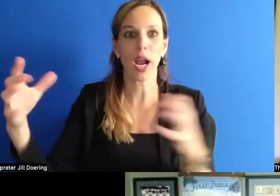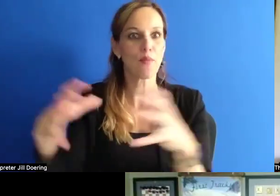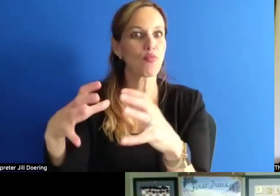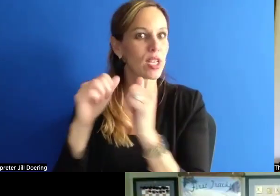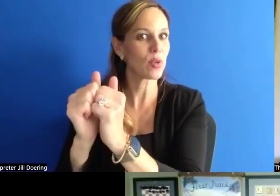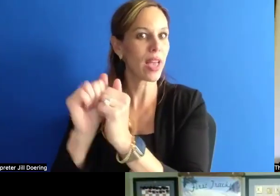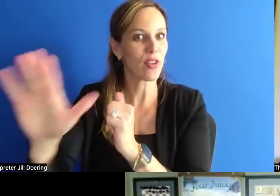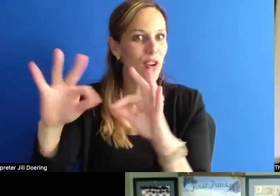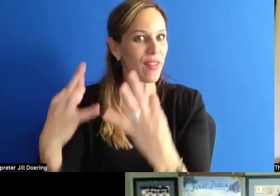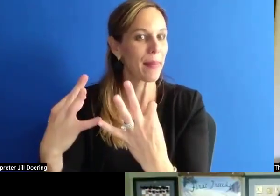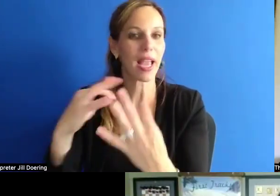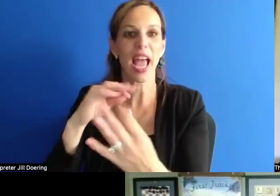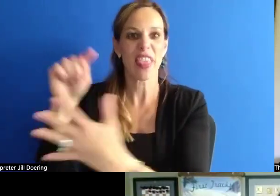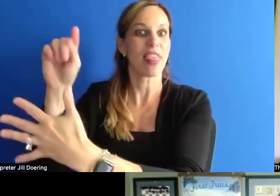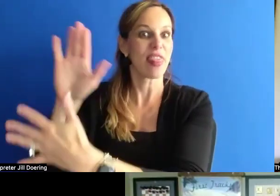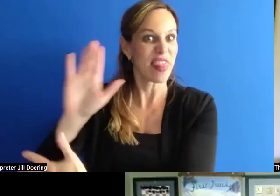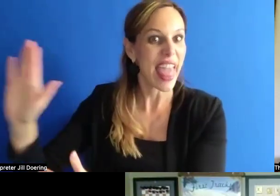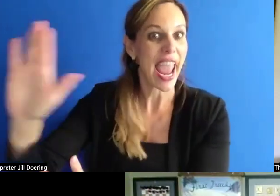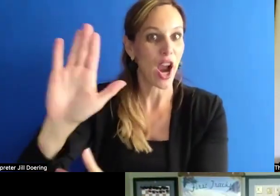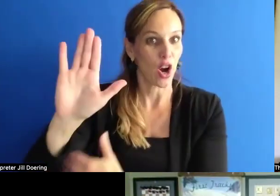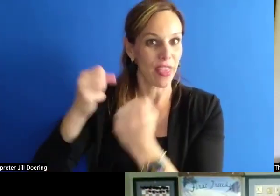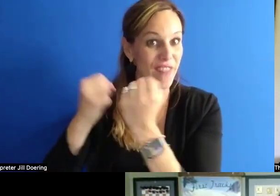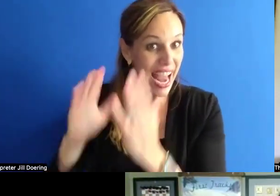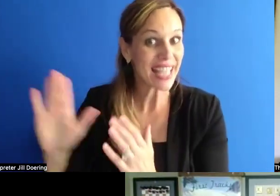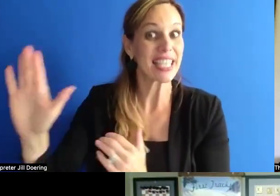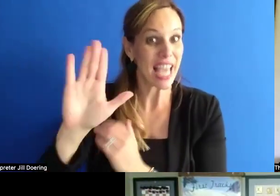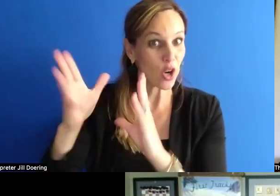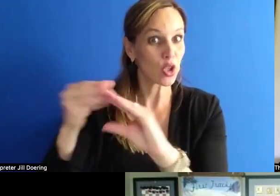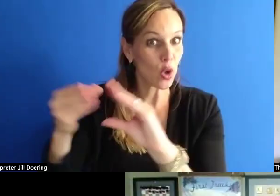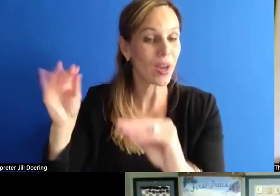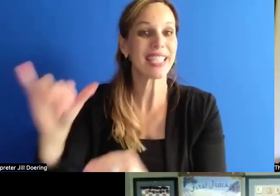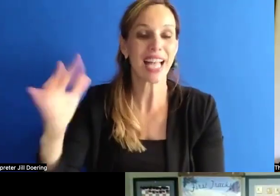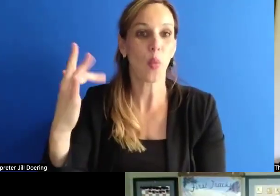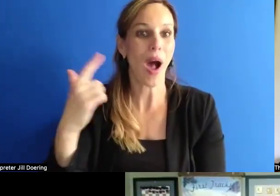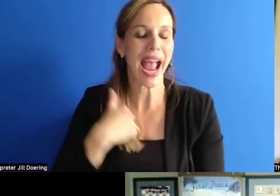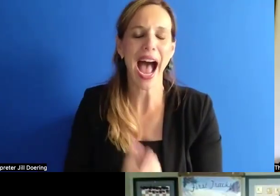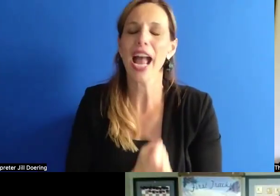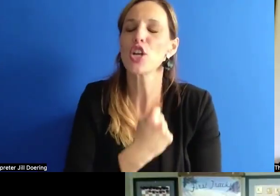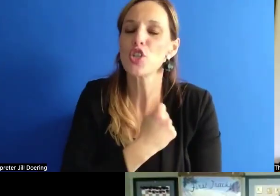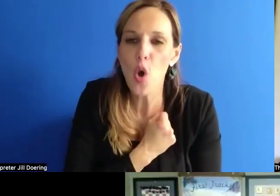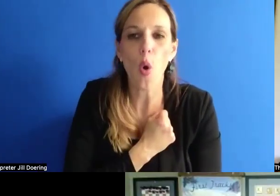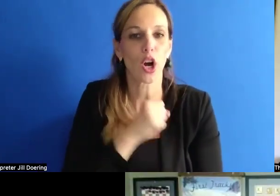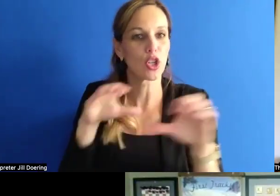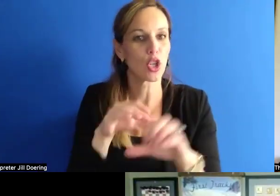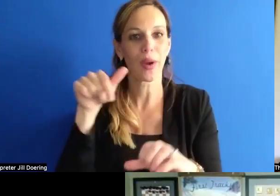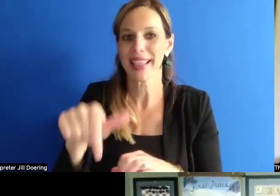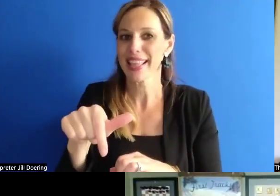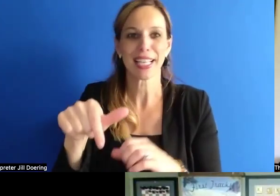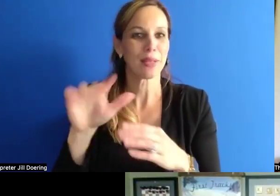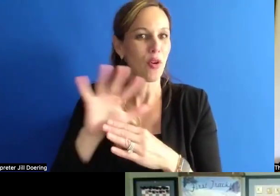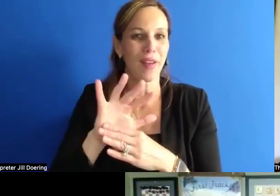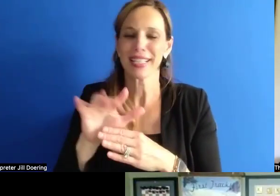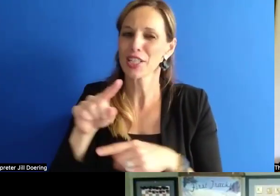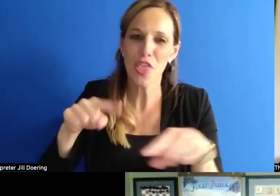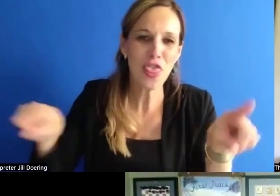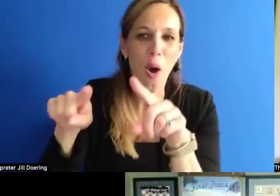all of those stories are the reason why I absolutely adore doing Hallmark movies. The fans are just the best. And to be surrounded